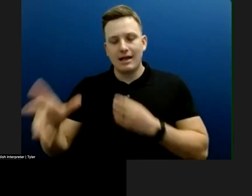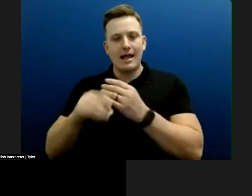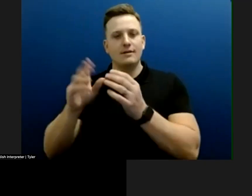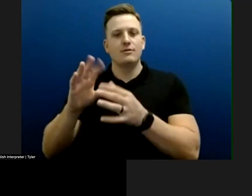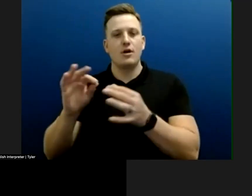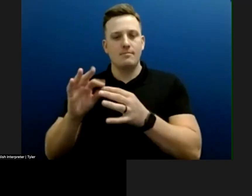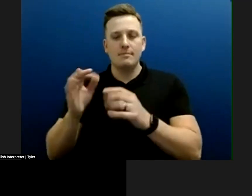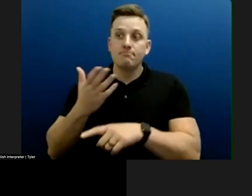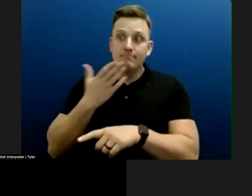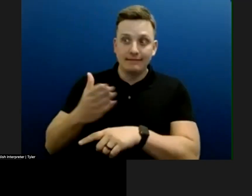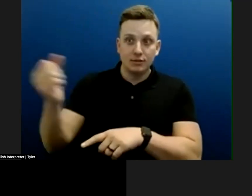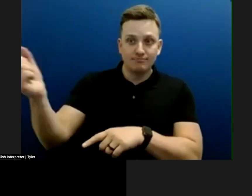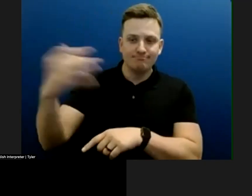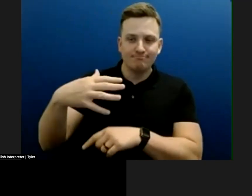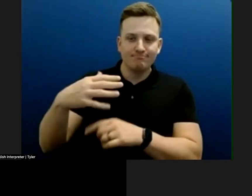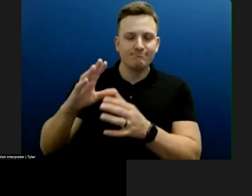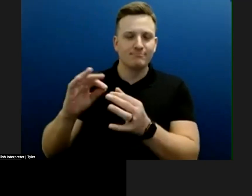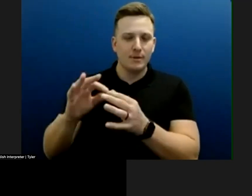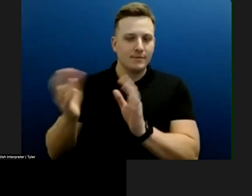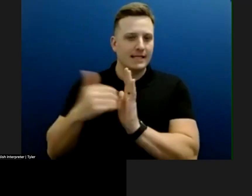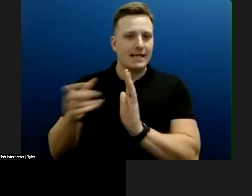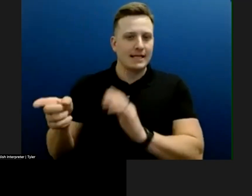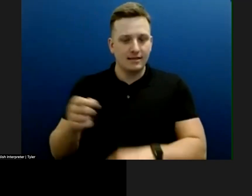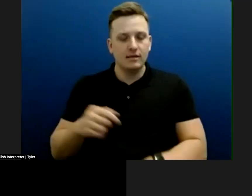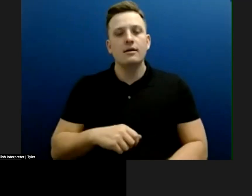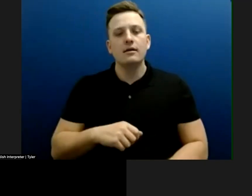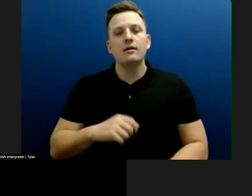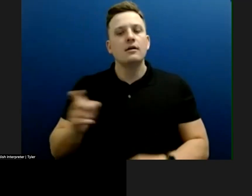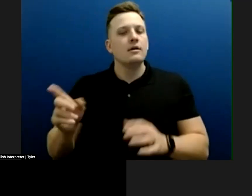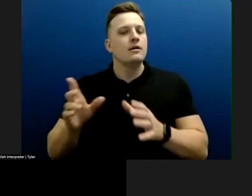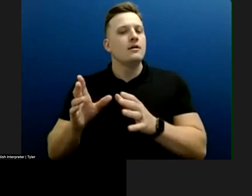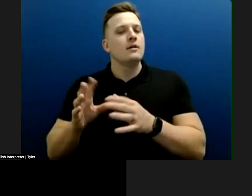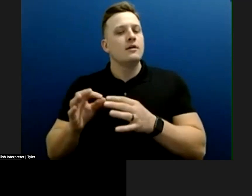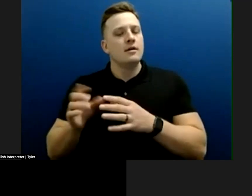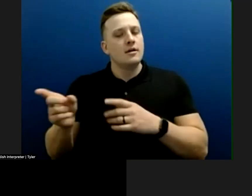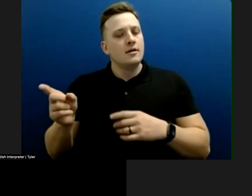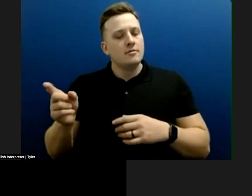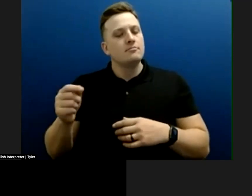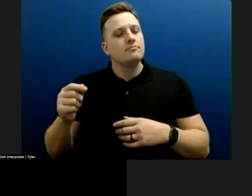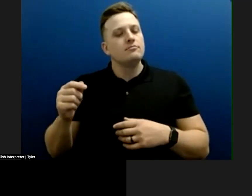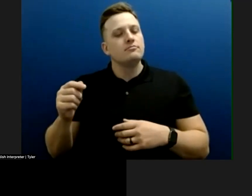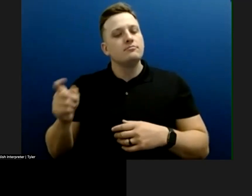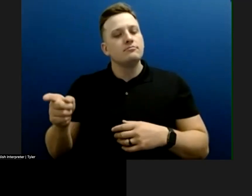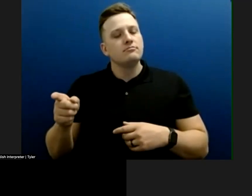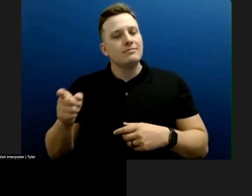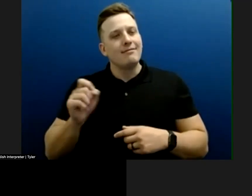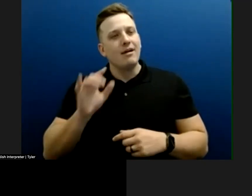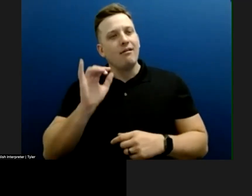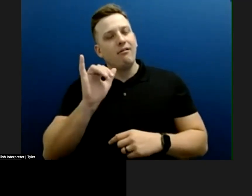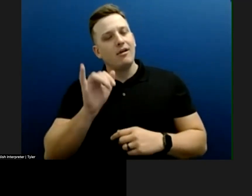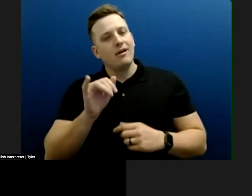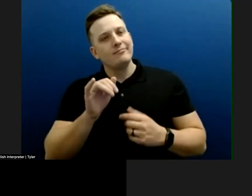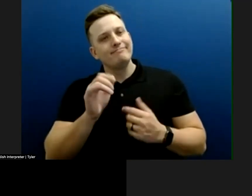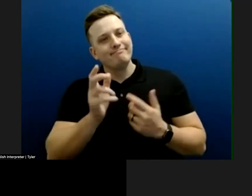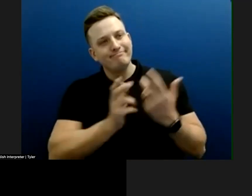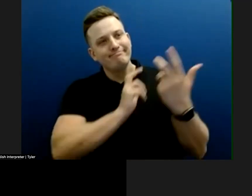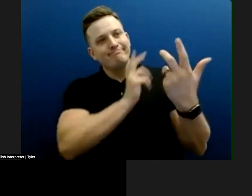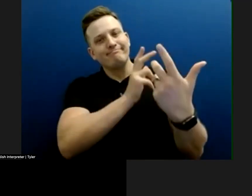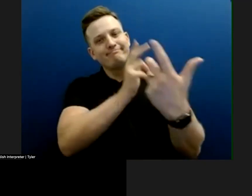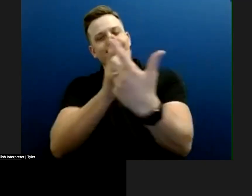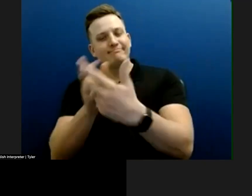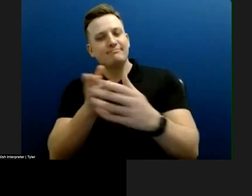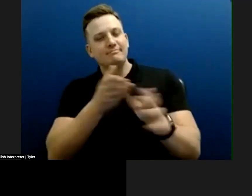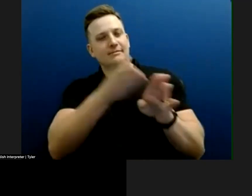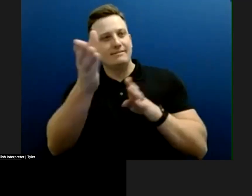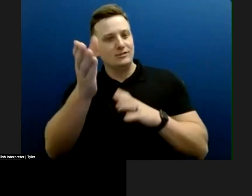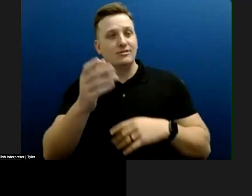back in Scott. I spent so much time adjusting to the ideas of professionals that I had to stop learning sometimes and just let